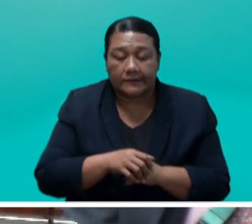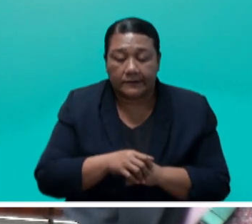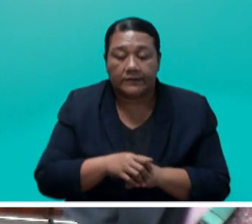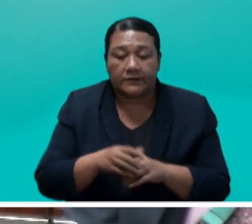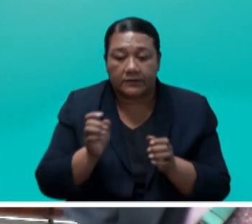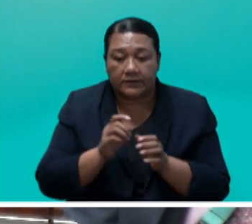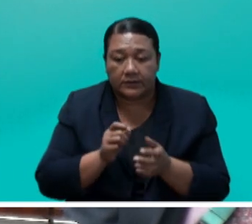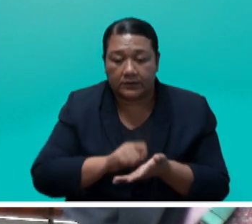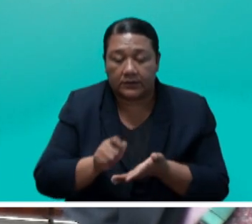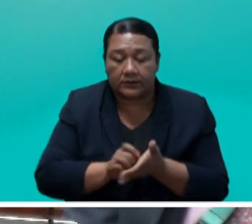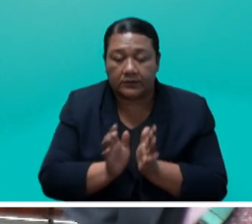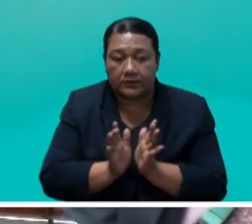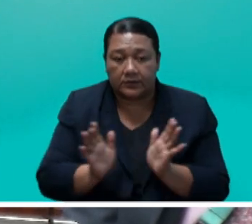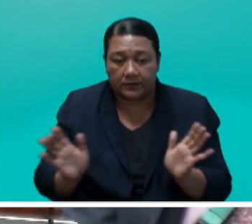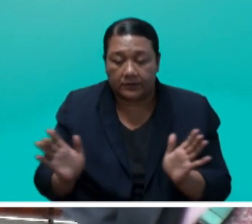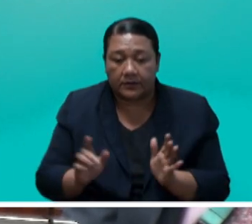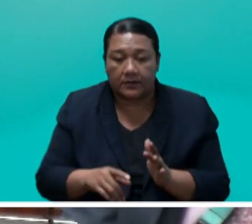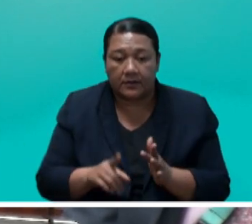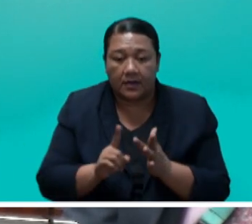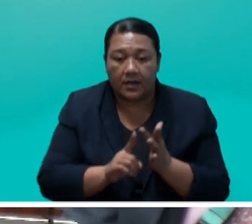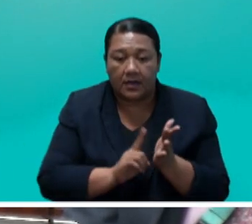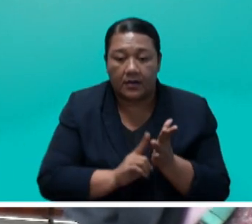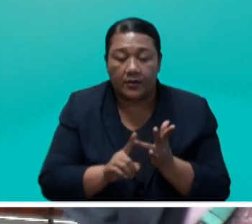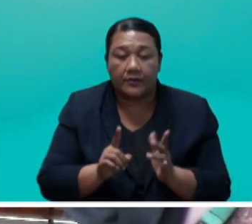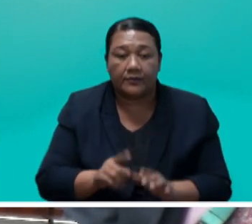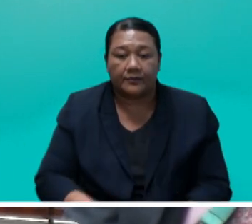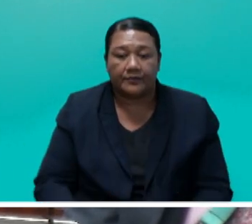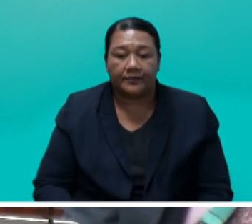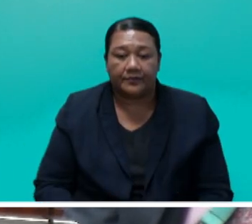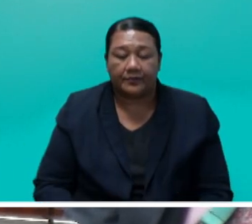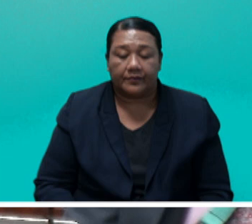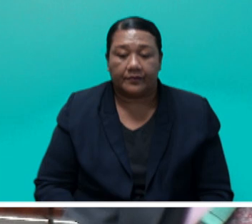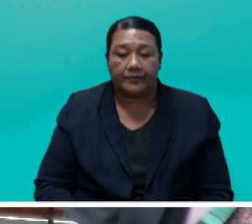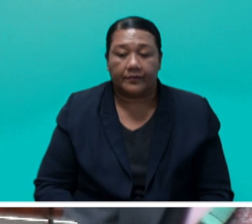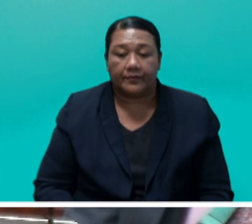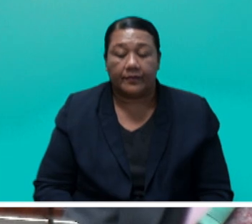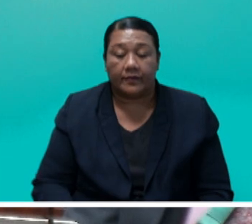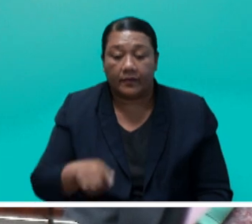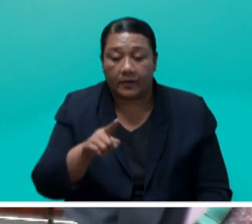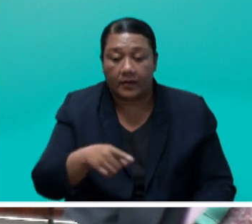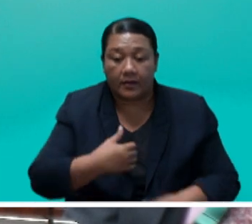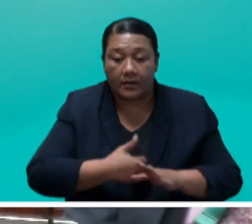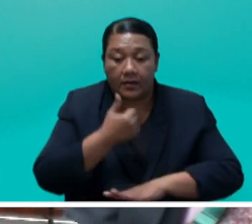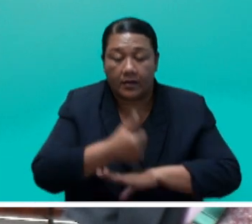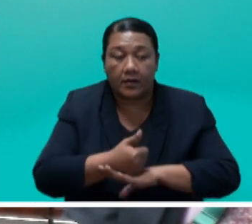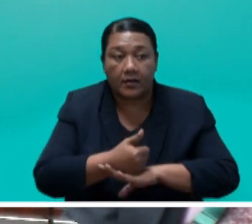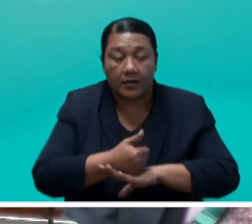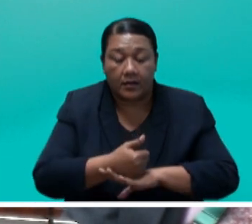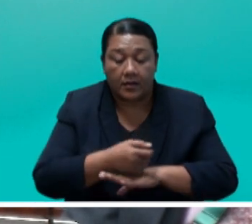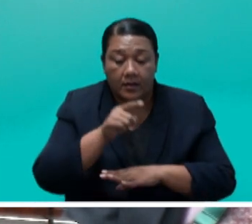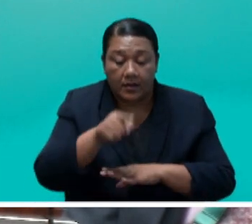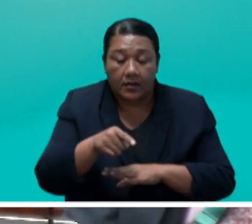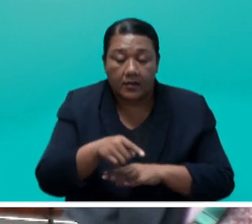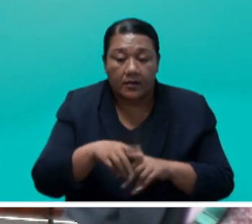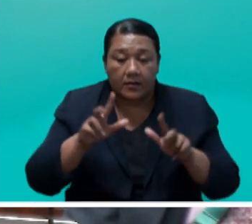behalf of the IMO. The MOU outlines the framework for establishing the IMO Regional Presence Office in